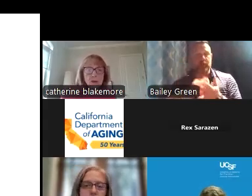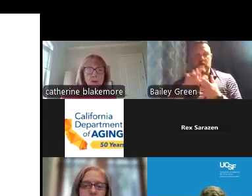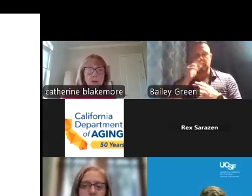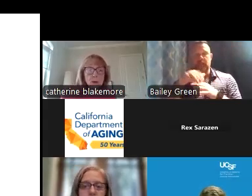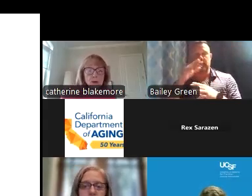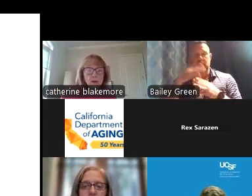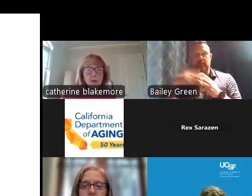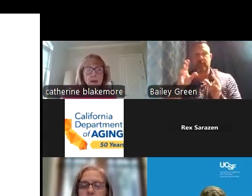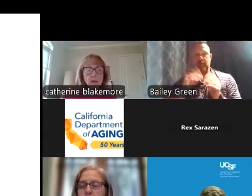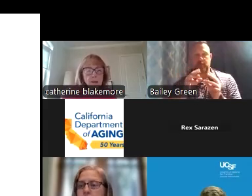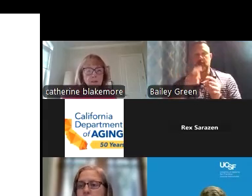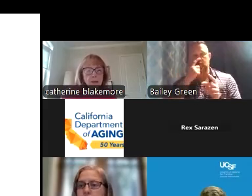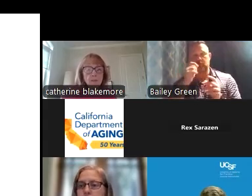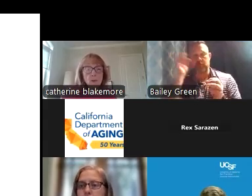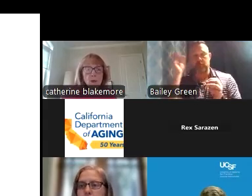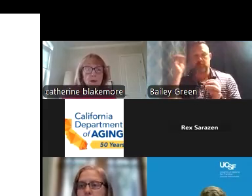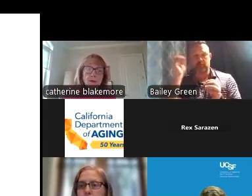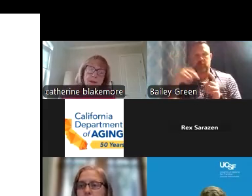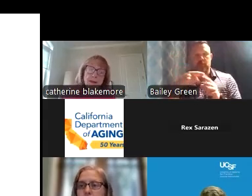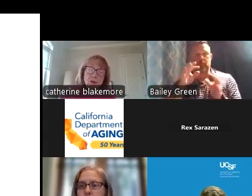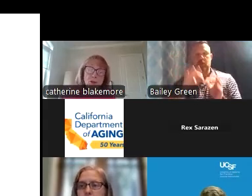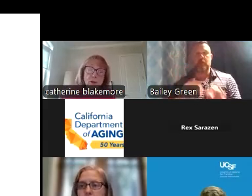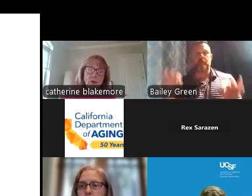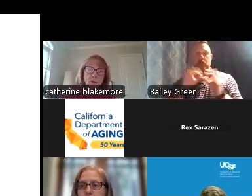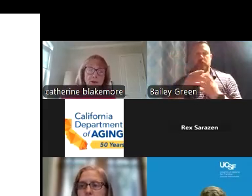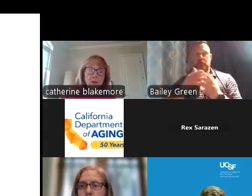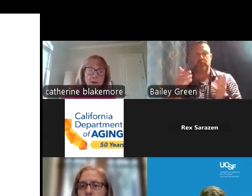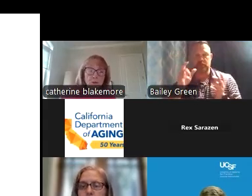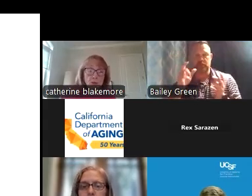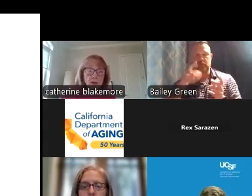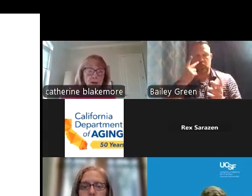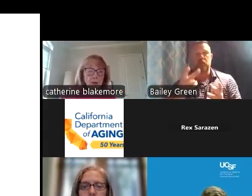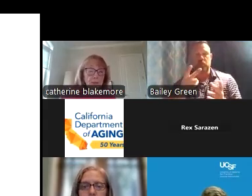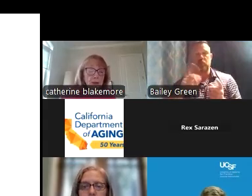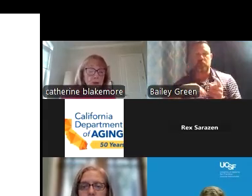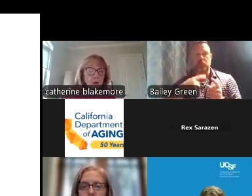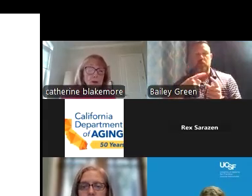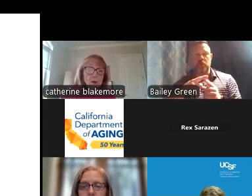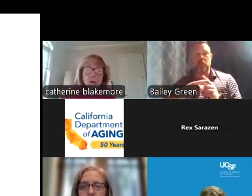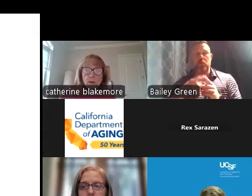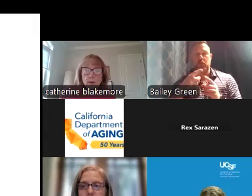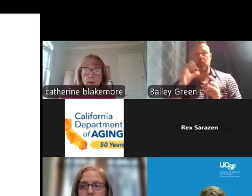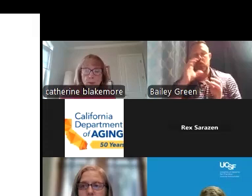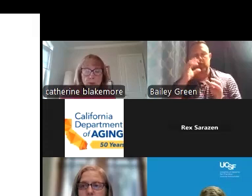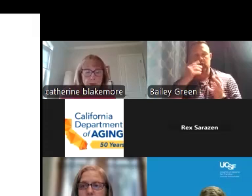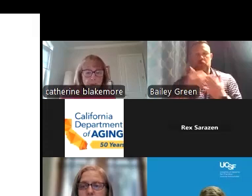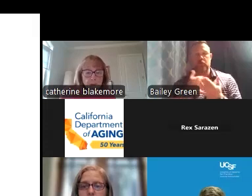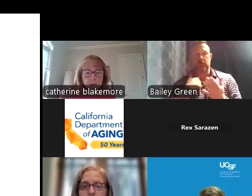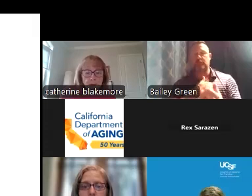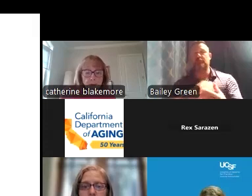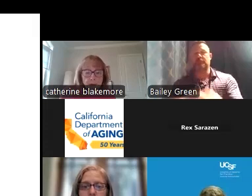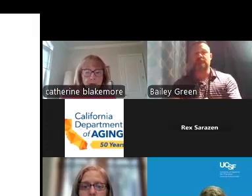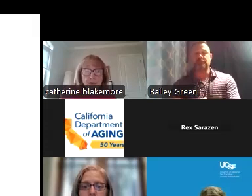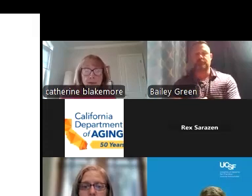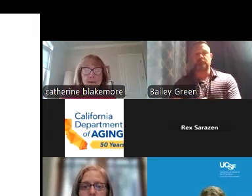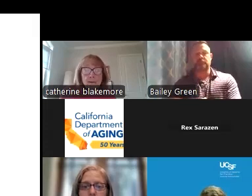in people's opinions about important things that should be looked at when we're looking for new committee members.